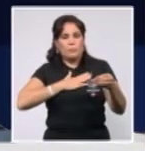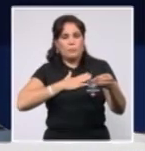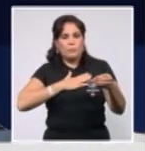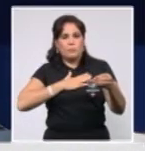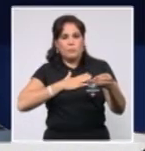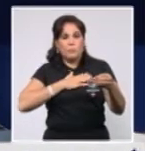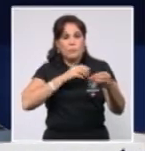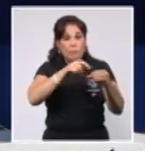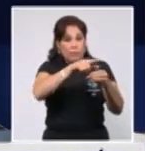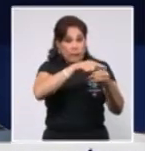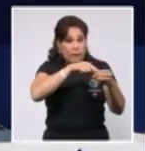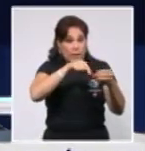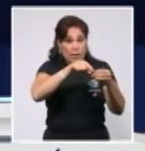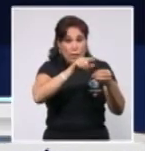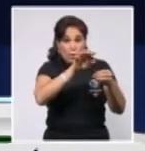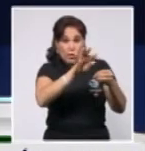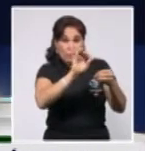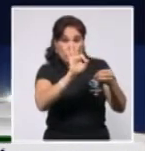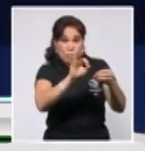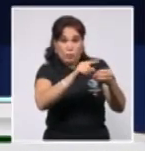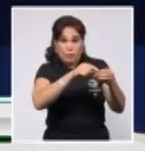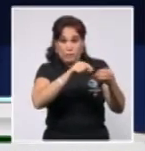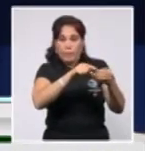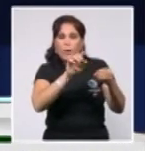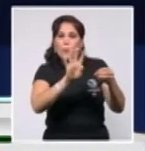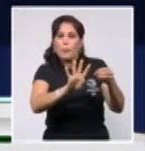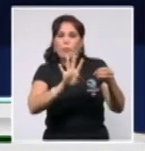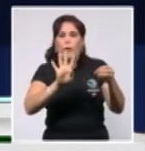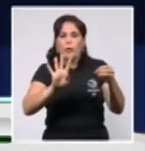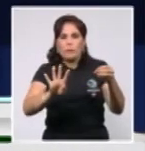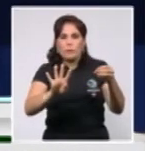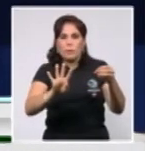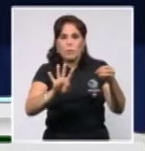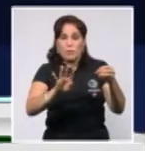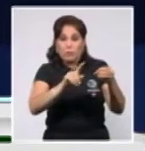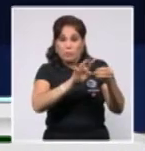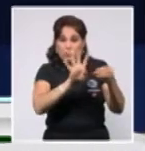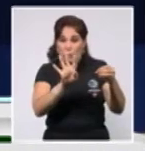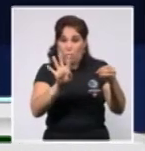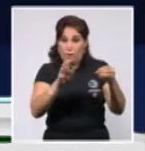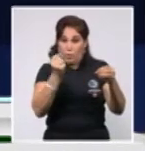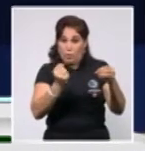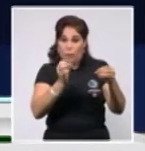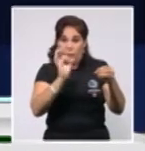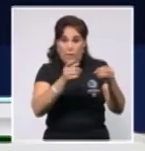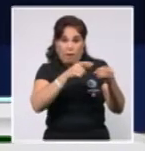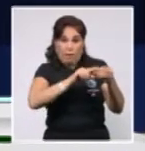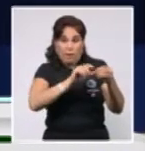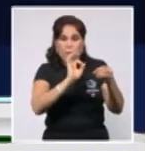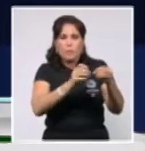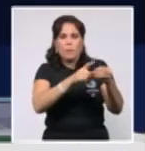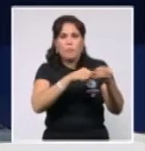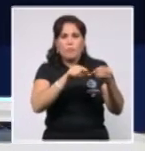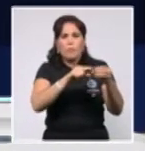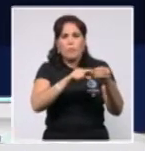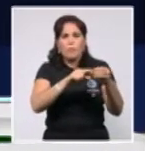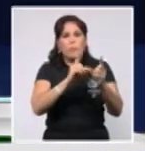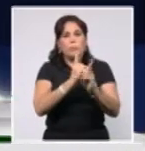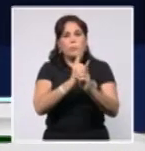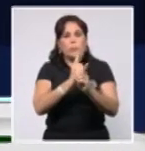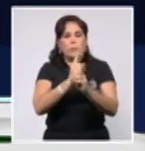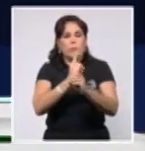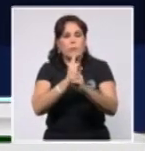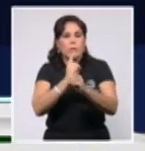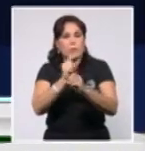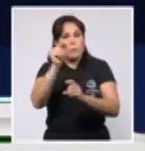contacts. This means that 90.5% of all diagnosed cases in Cuba had